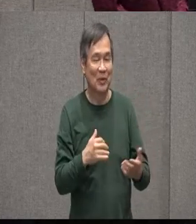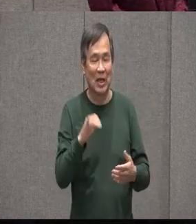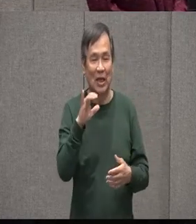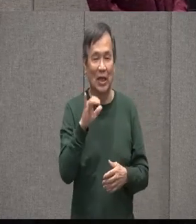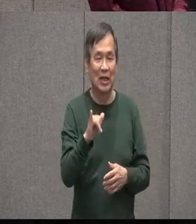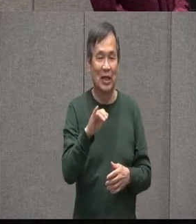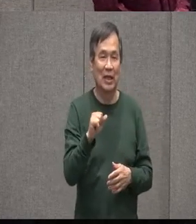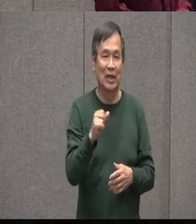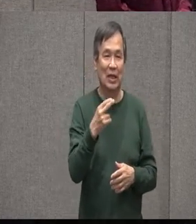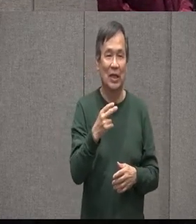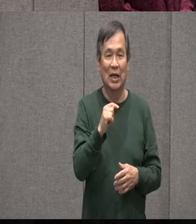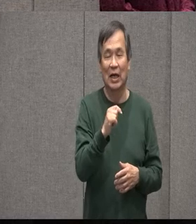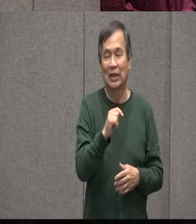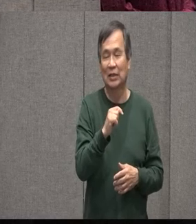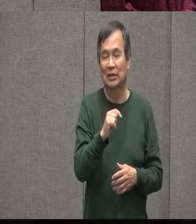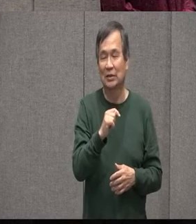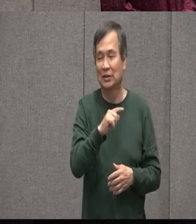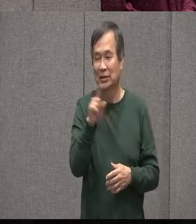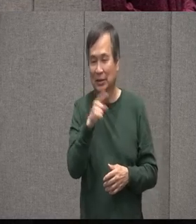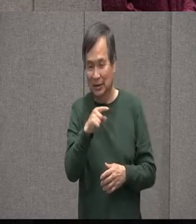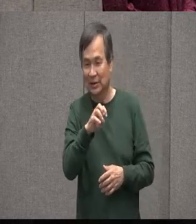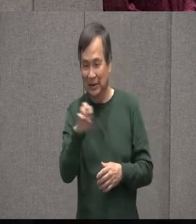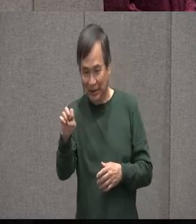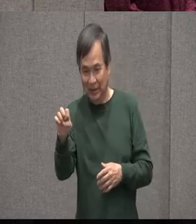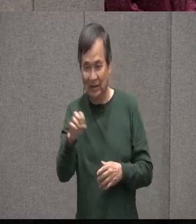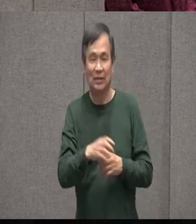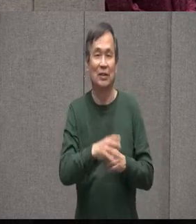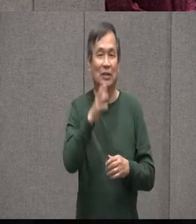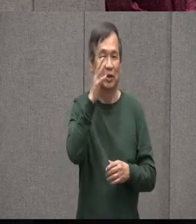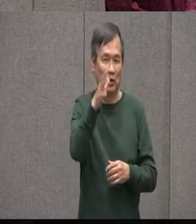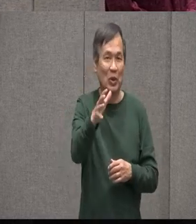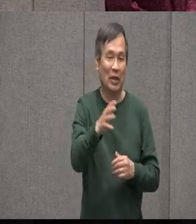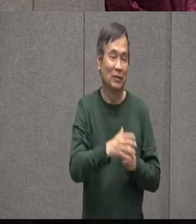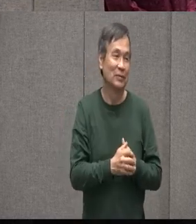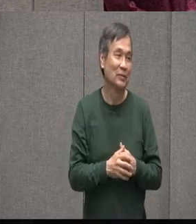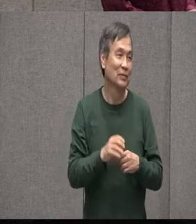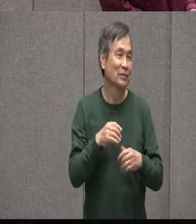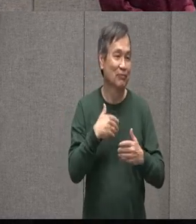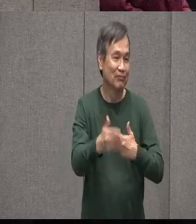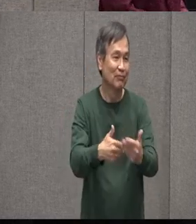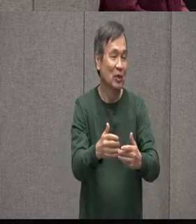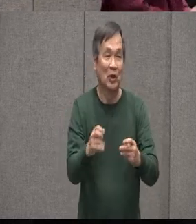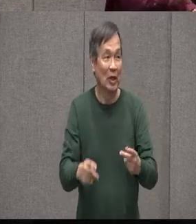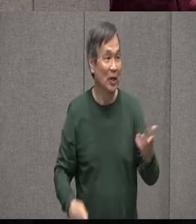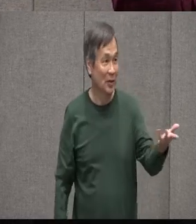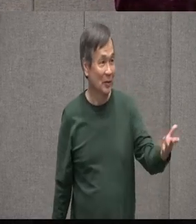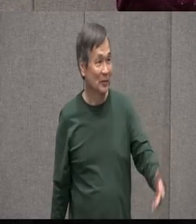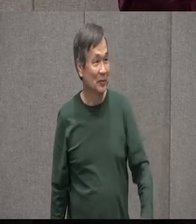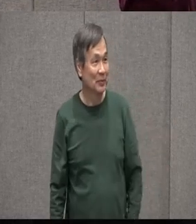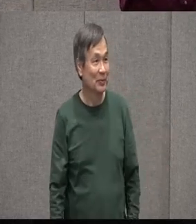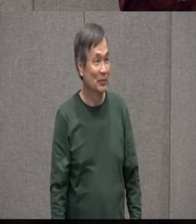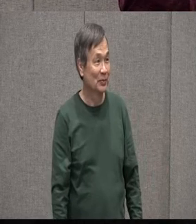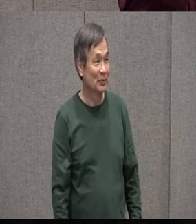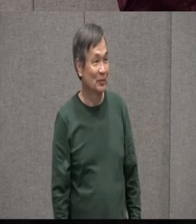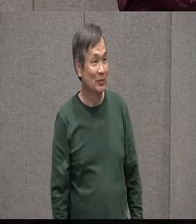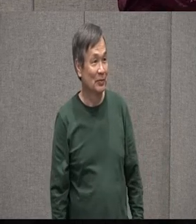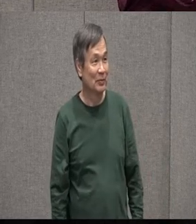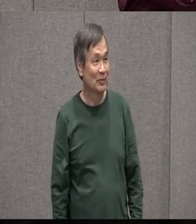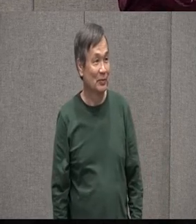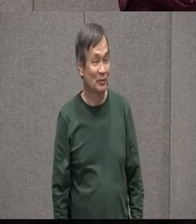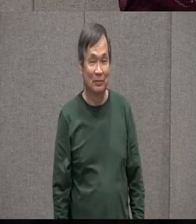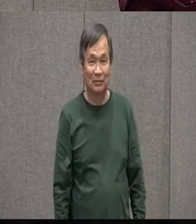go. So, should we rock, paper, scissors to see who goes first? Oh, sure.